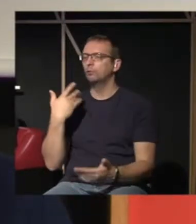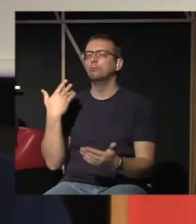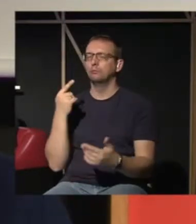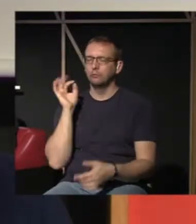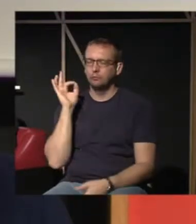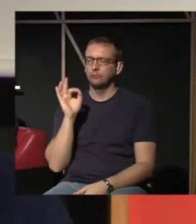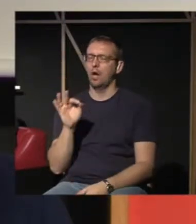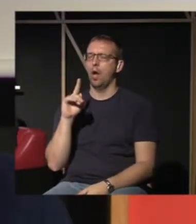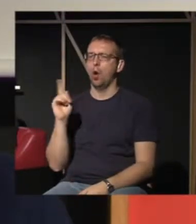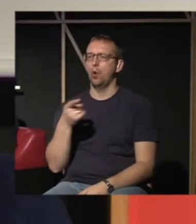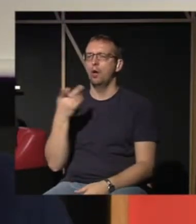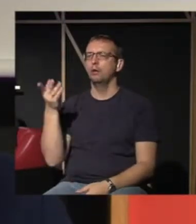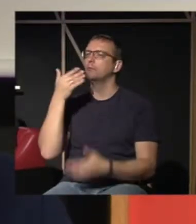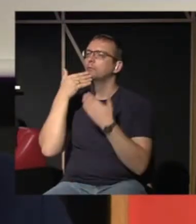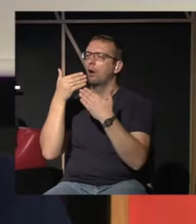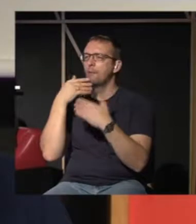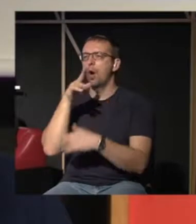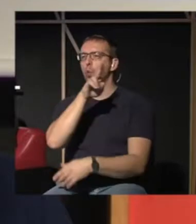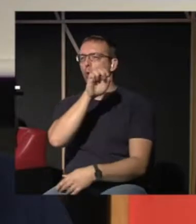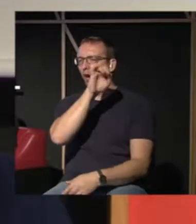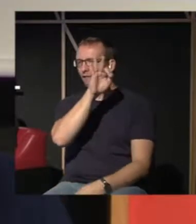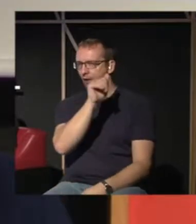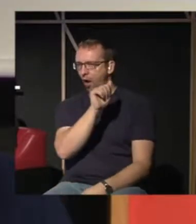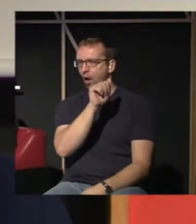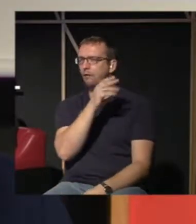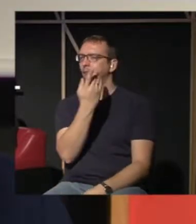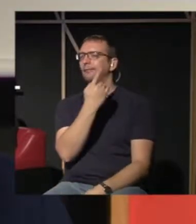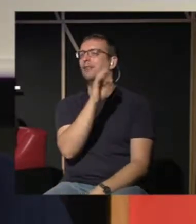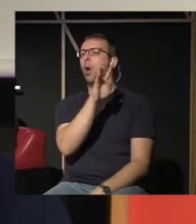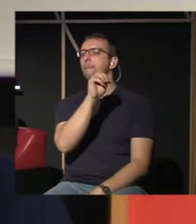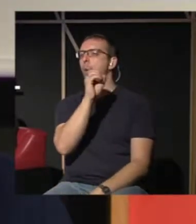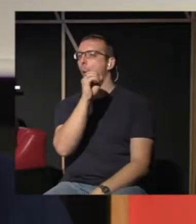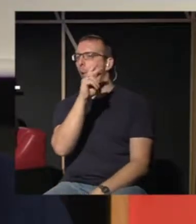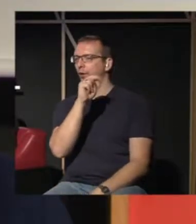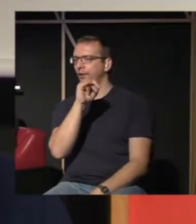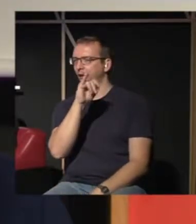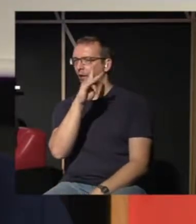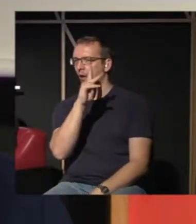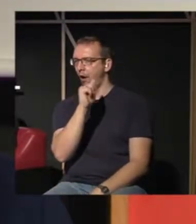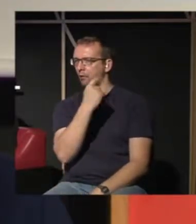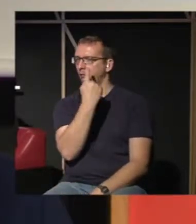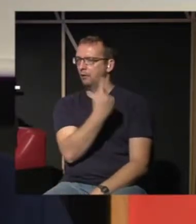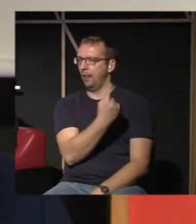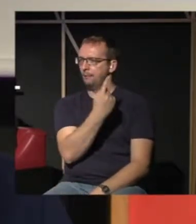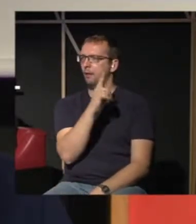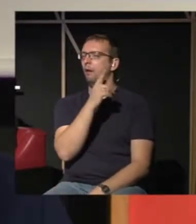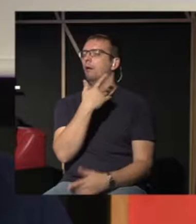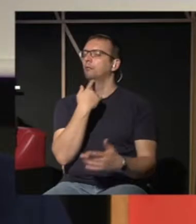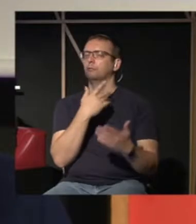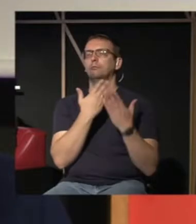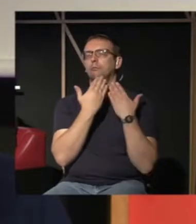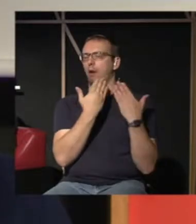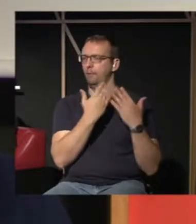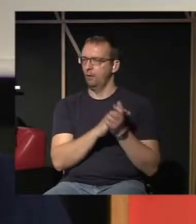UEFA then, as well as supporting the English FA, put huge amount of effort into raising awareness with UEFA staff